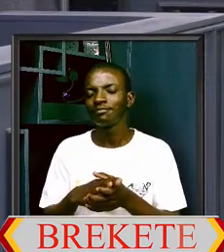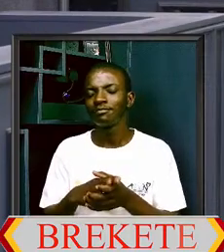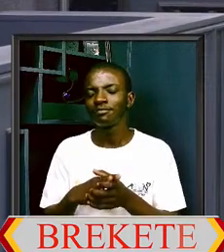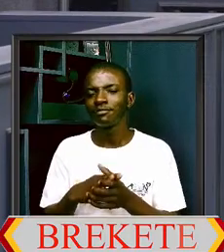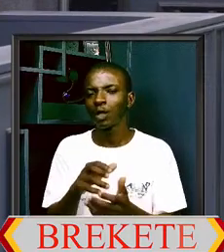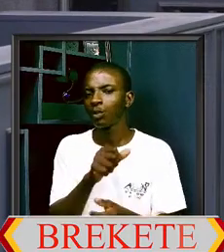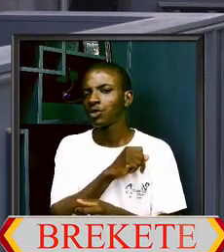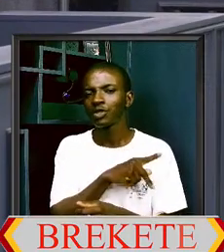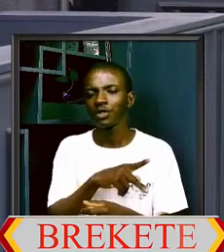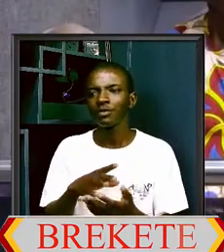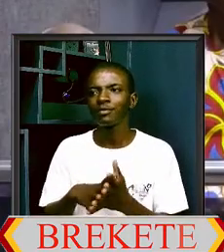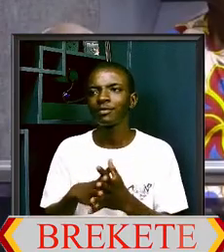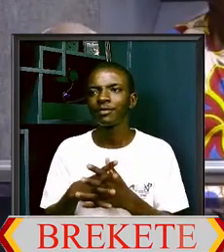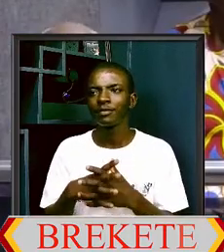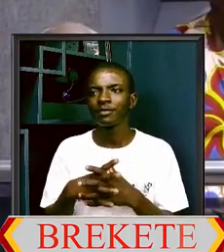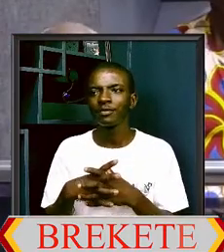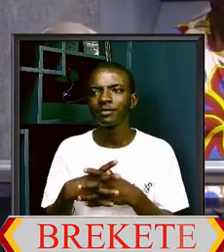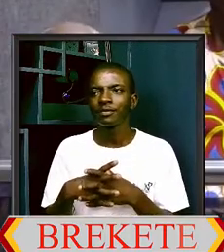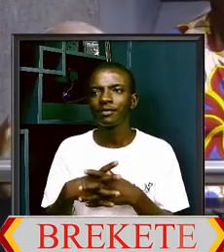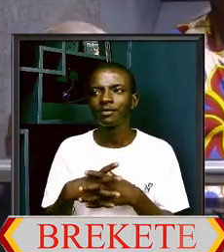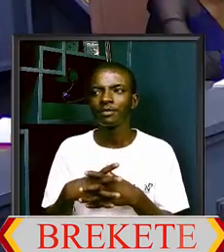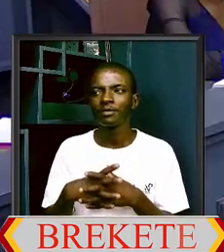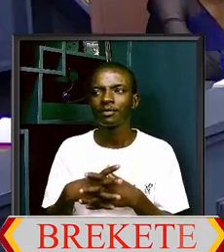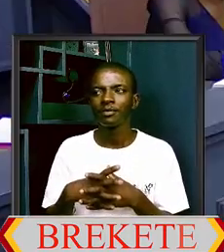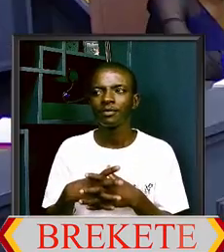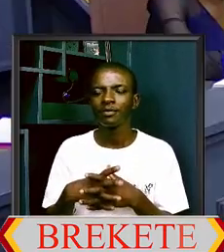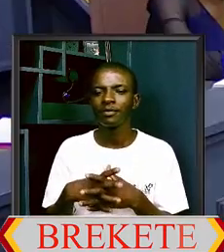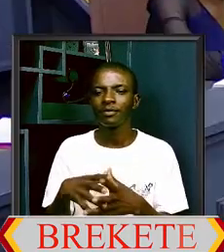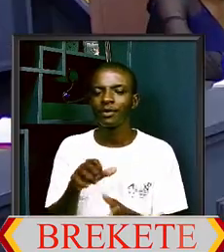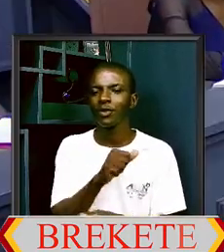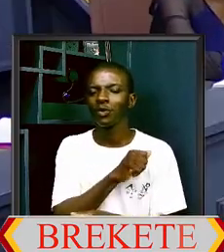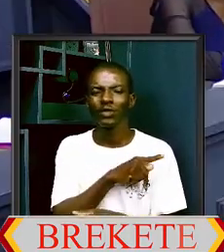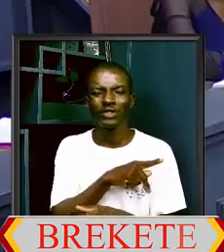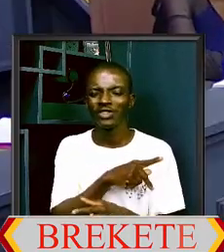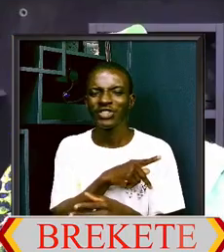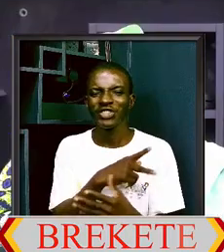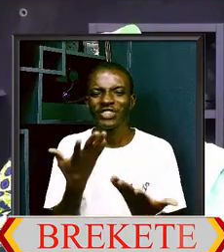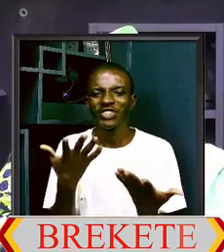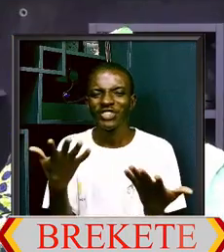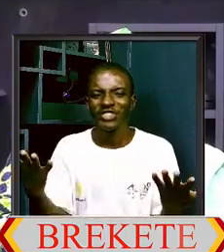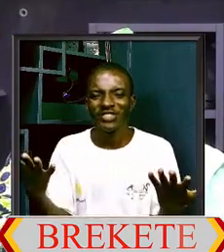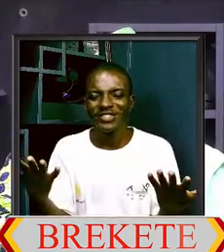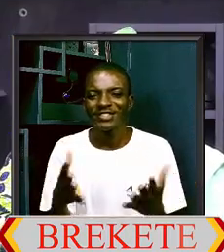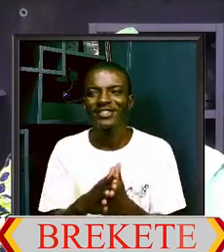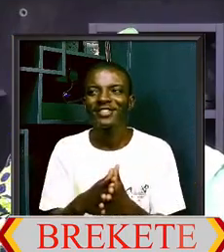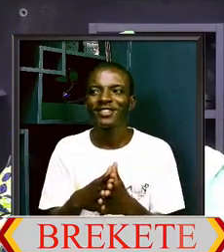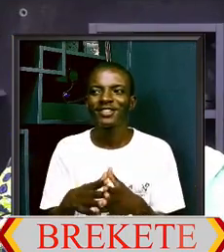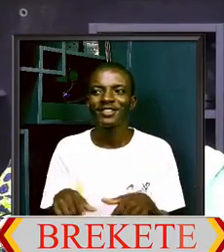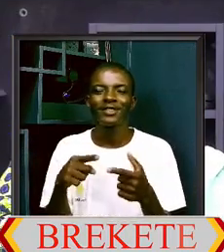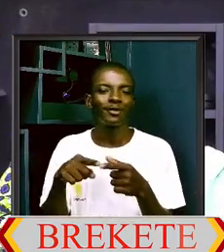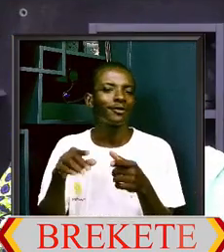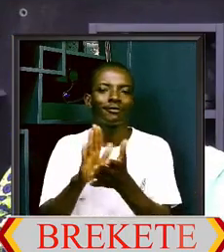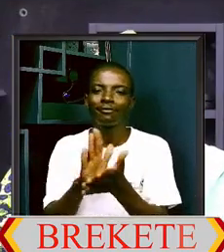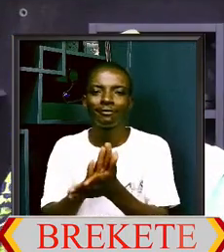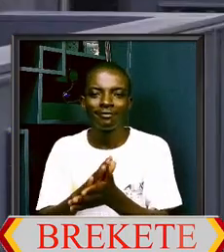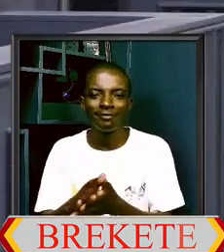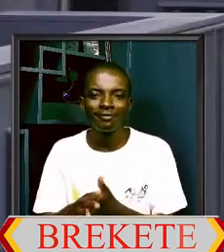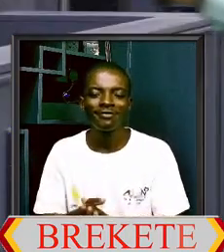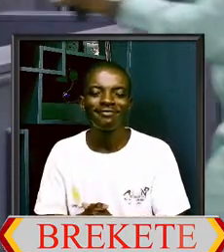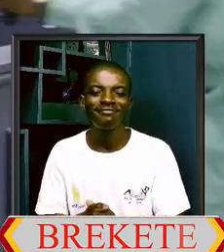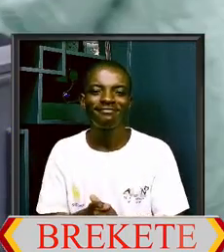we appreciate appreciate appreciator app appreciate we